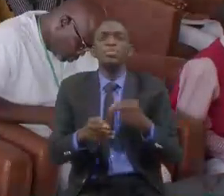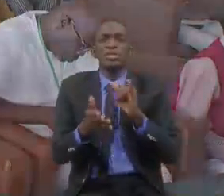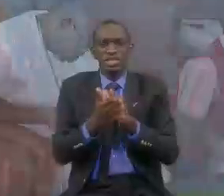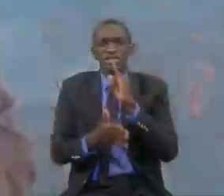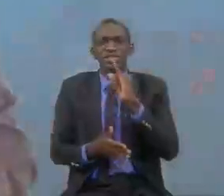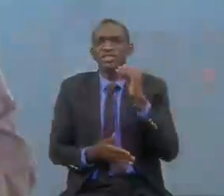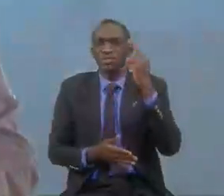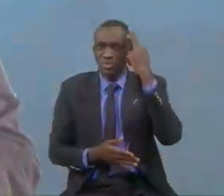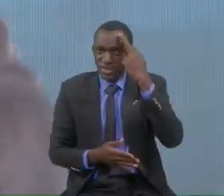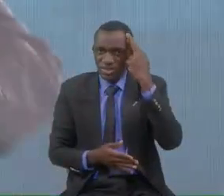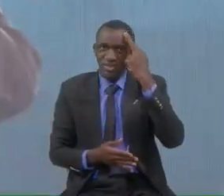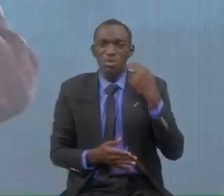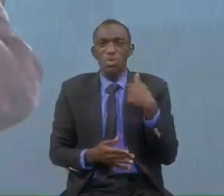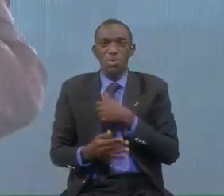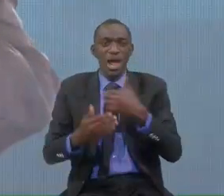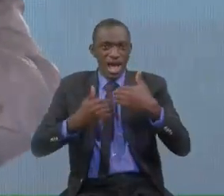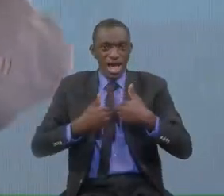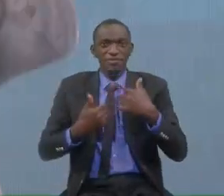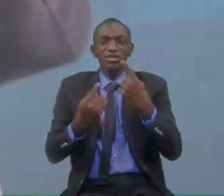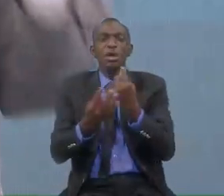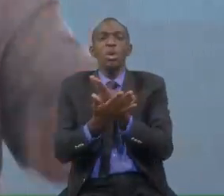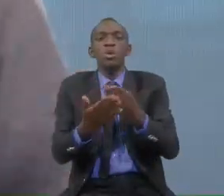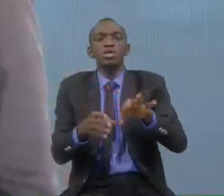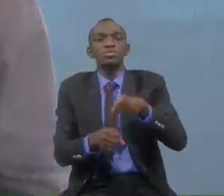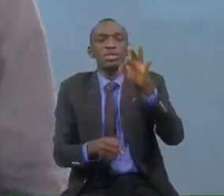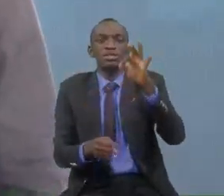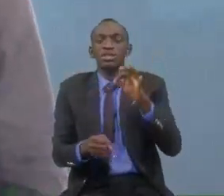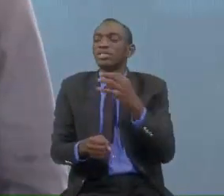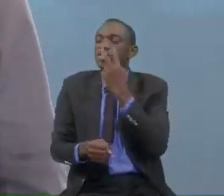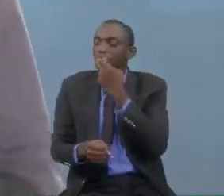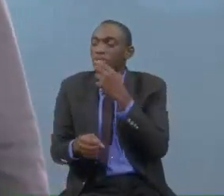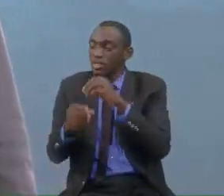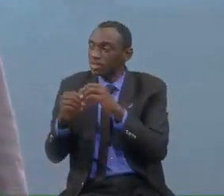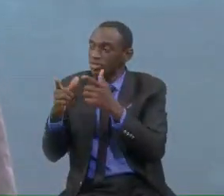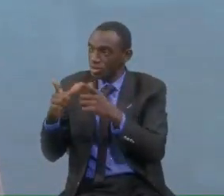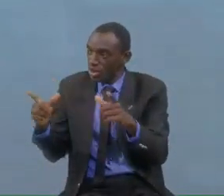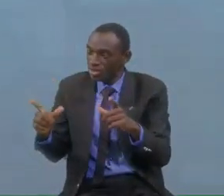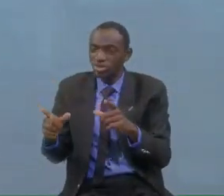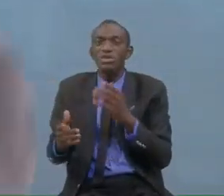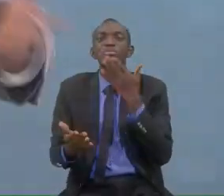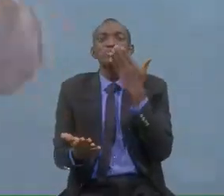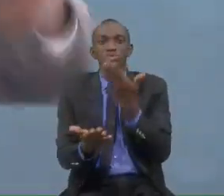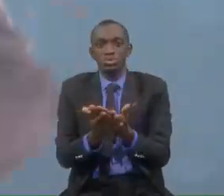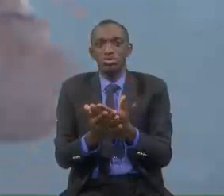having the Holy Ghost. Speak in tongues, good. Go beyond that.